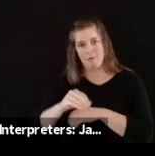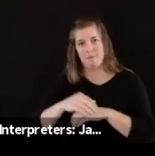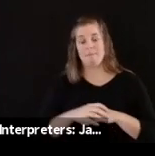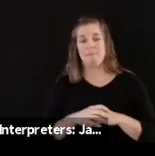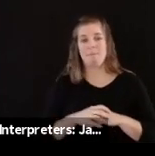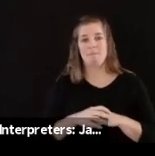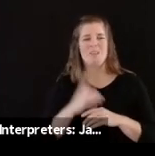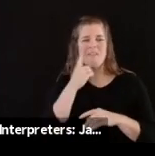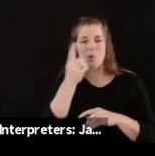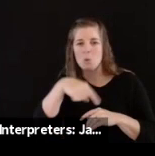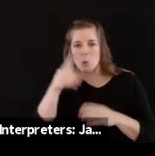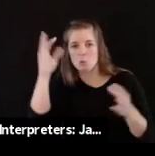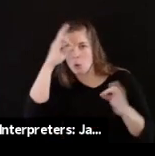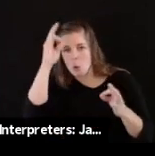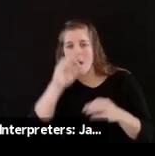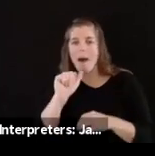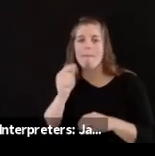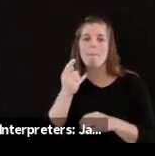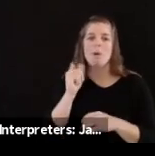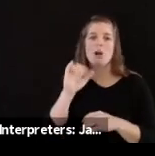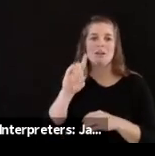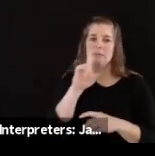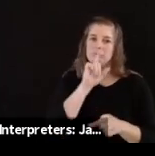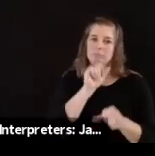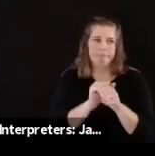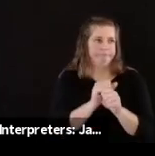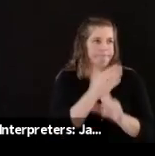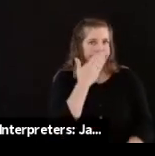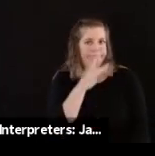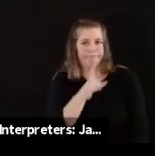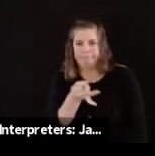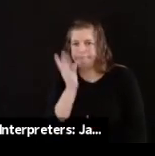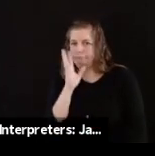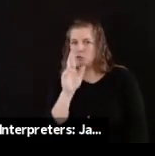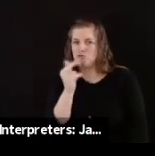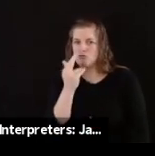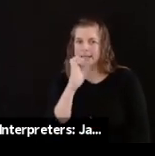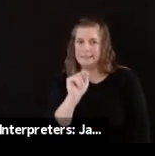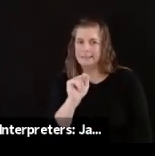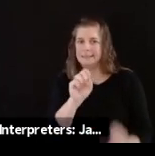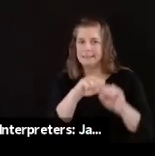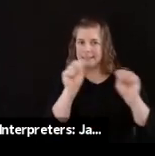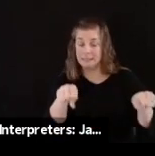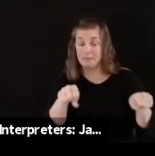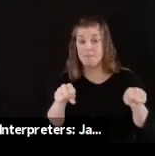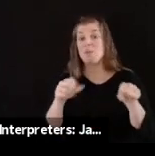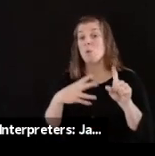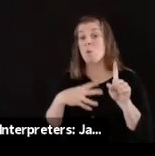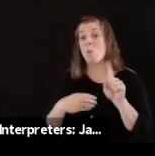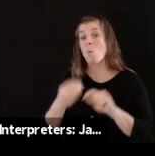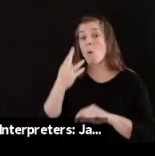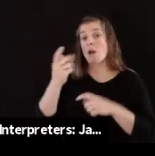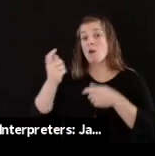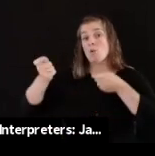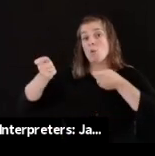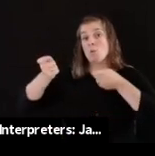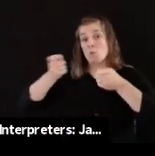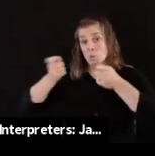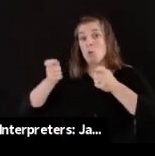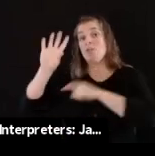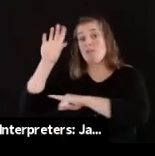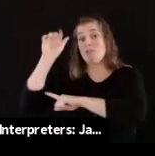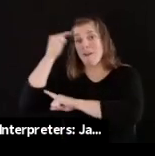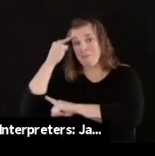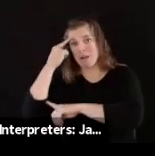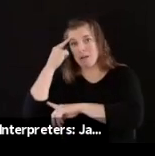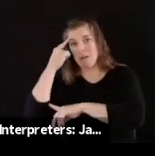those of you who don't know, apartheid was a brutally racist system, and the white-ruled government in South Africa imposed racist laws to oppress people